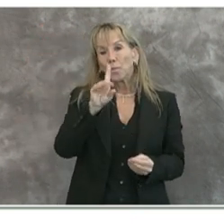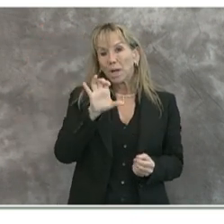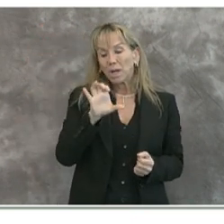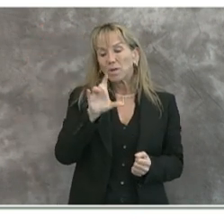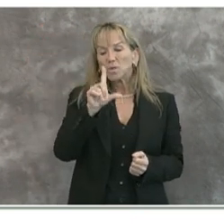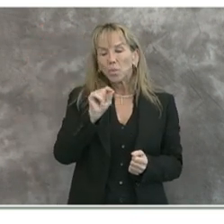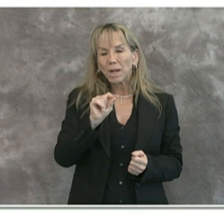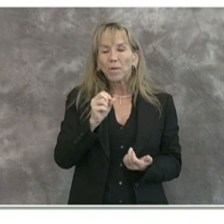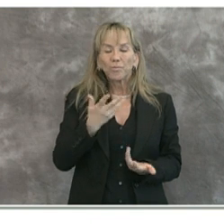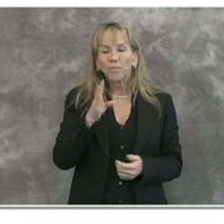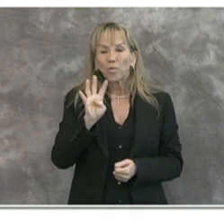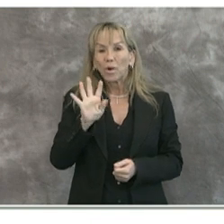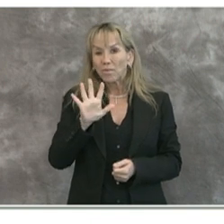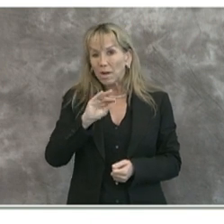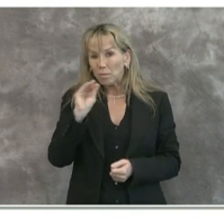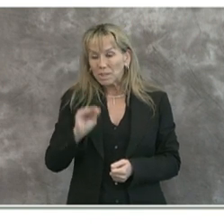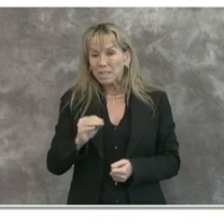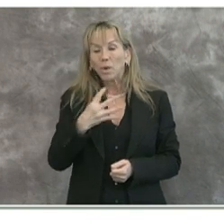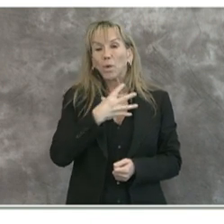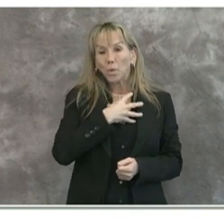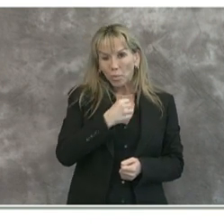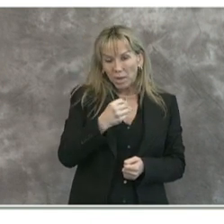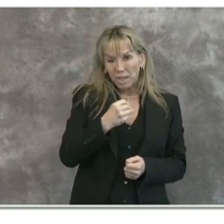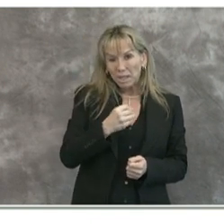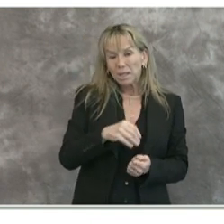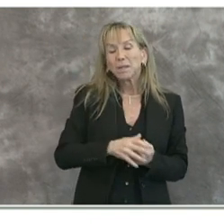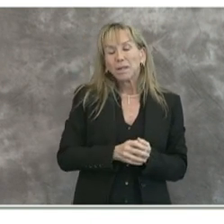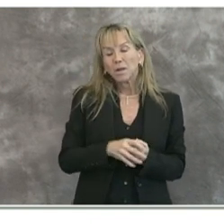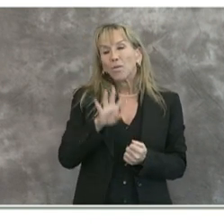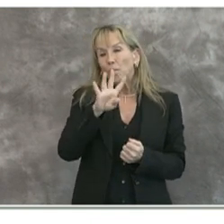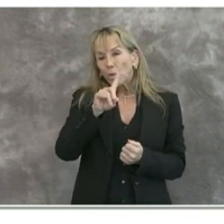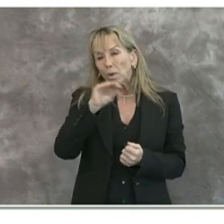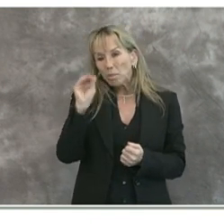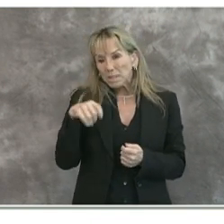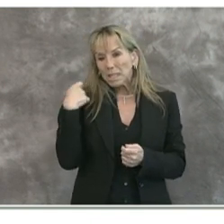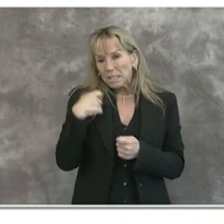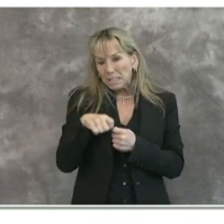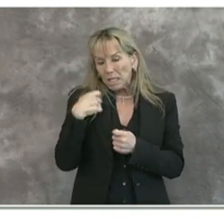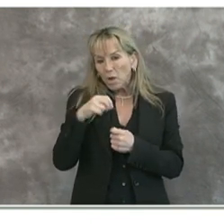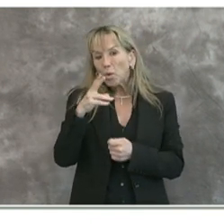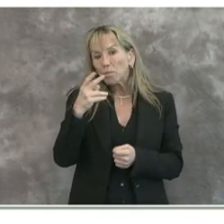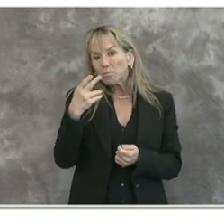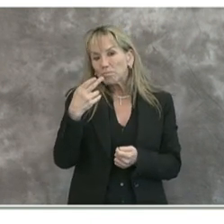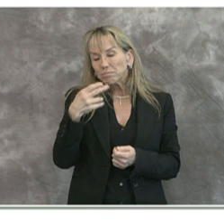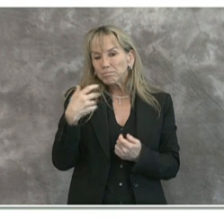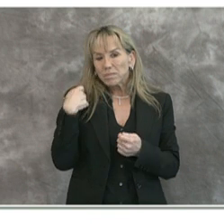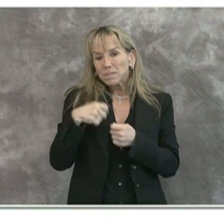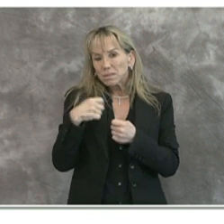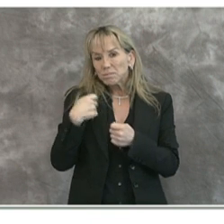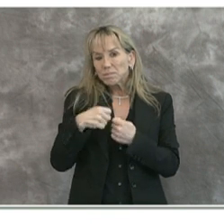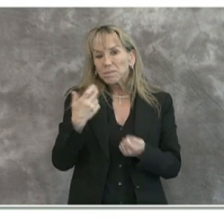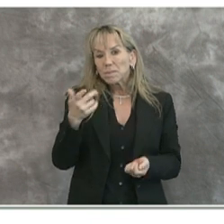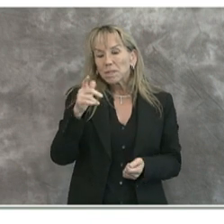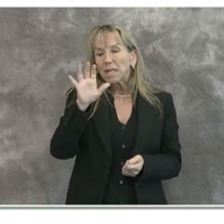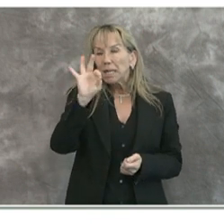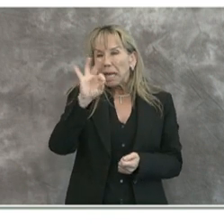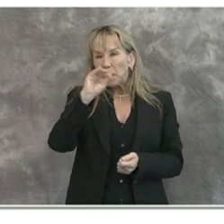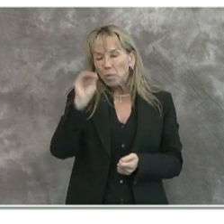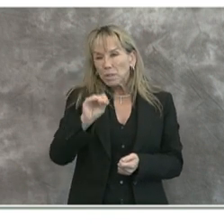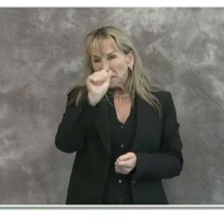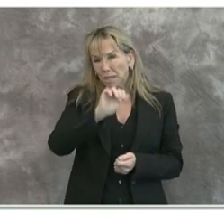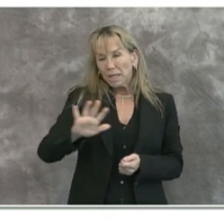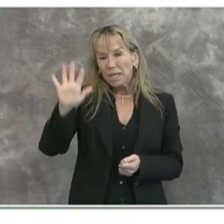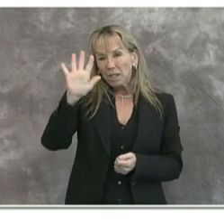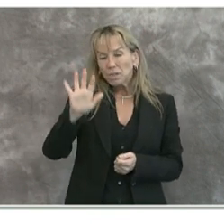120, or 45%, are white, 110, or 41%, are Latino or Hispanic, 25 or 9% are